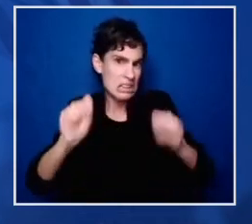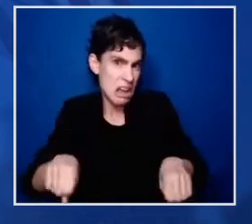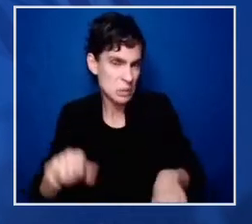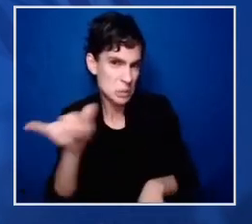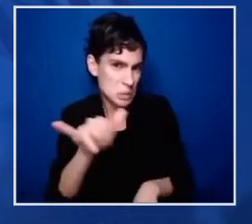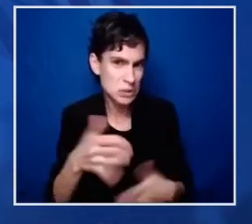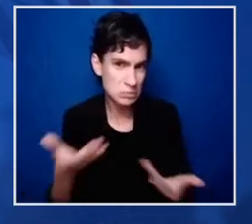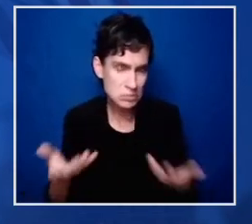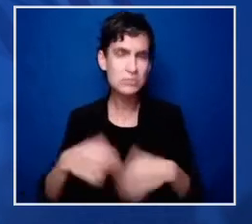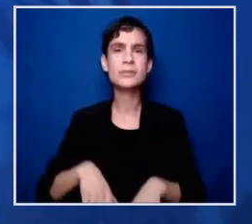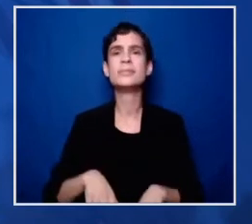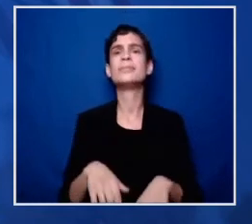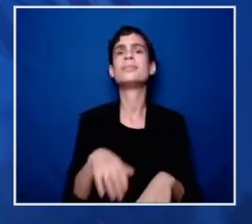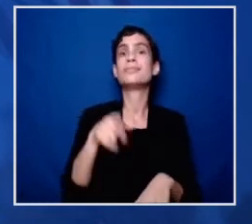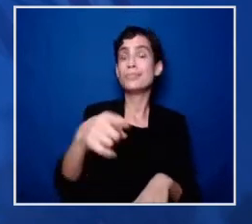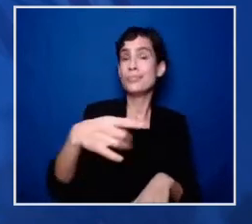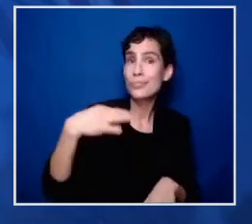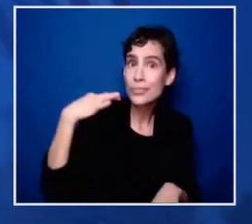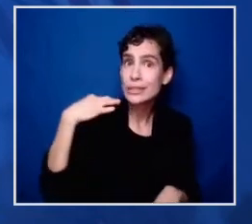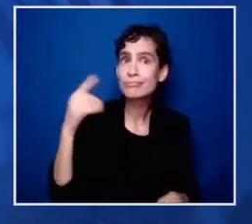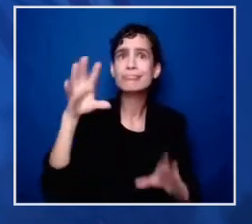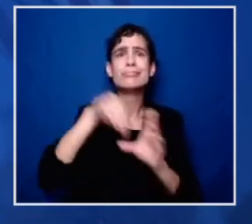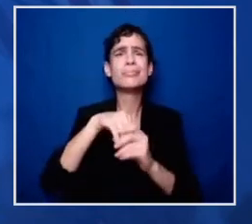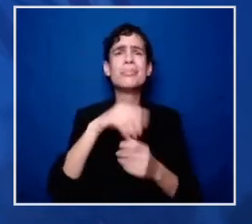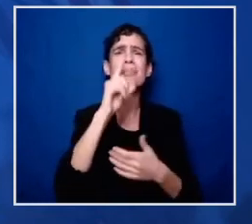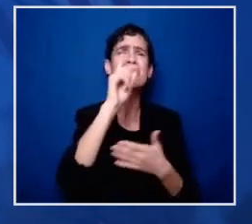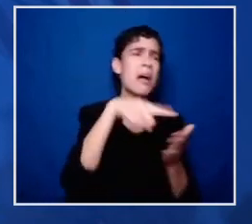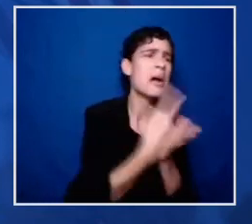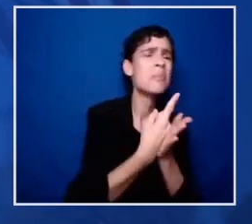community. You can share your commitment with us at